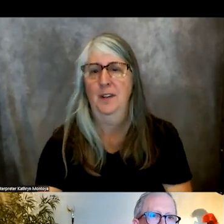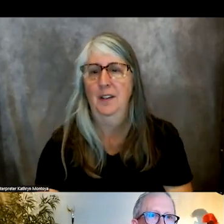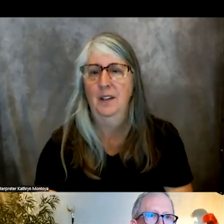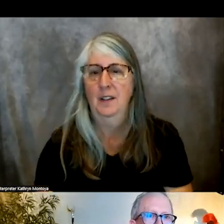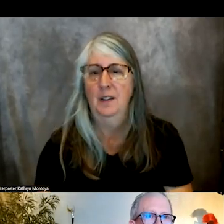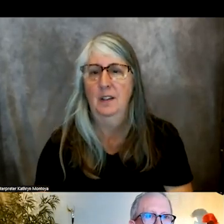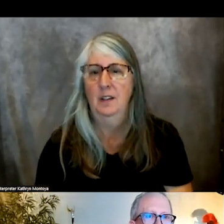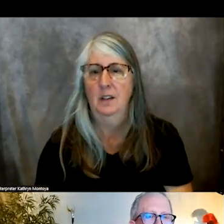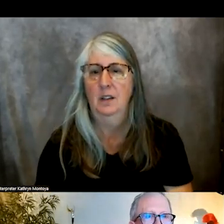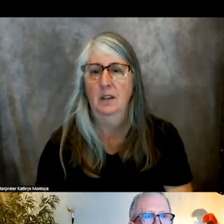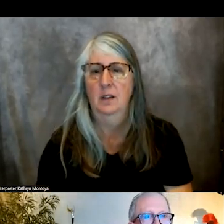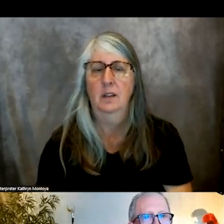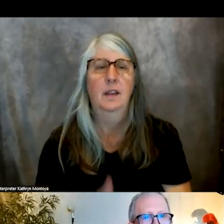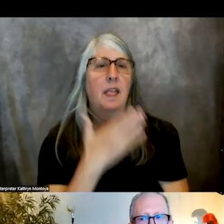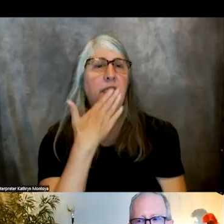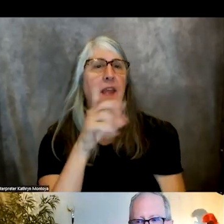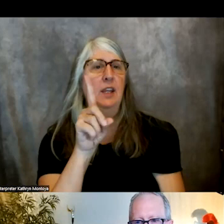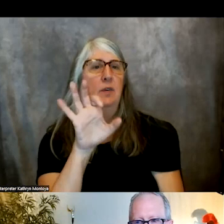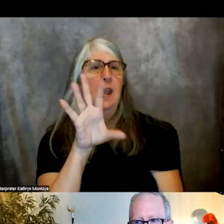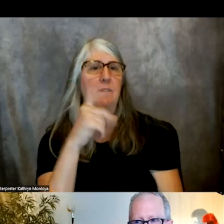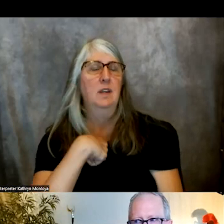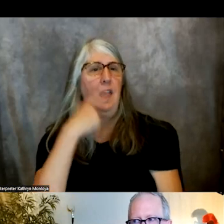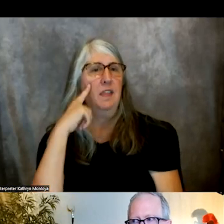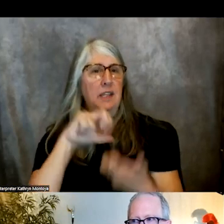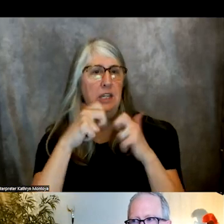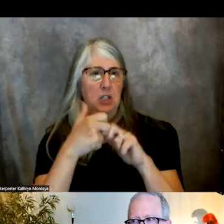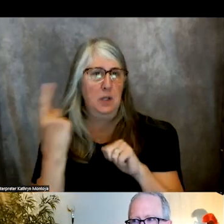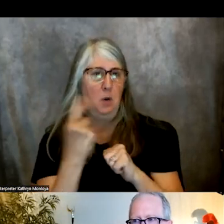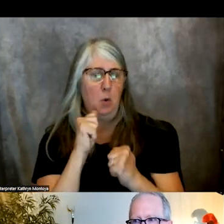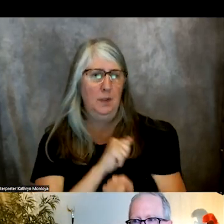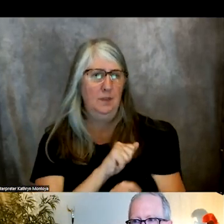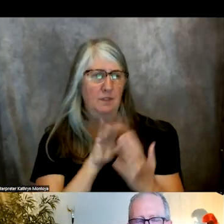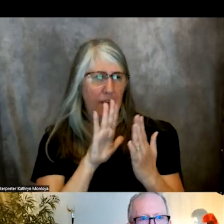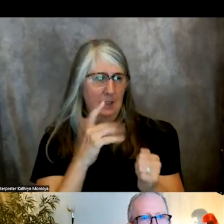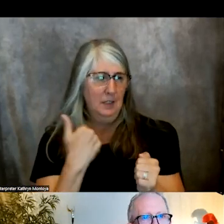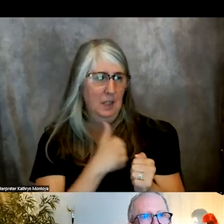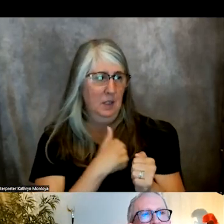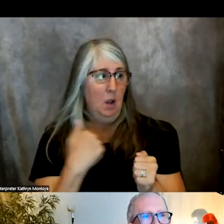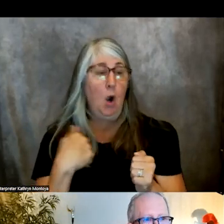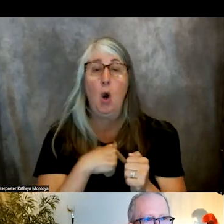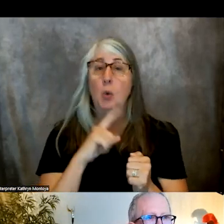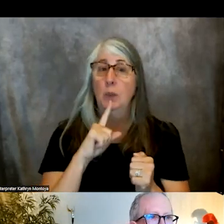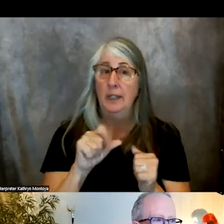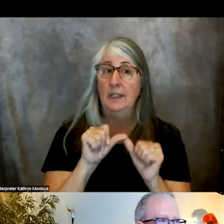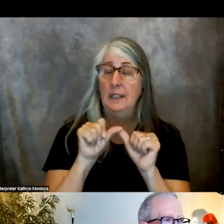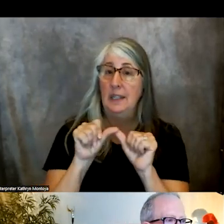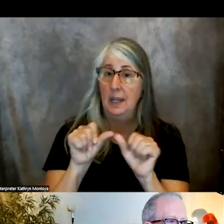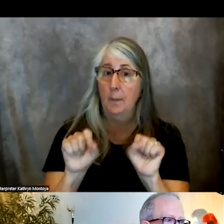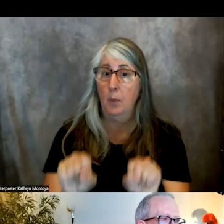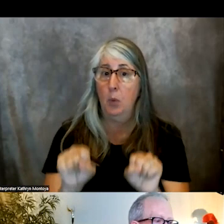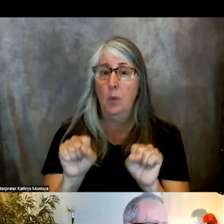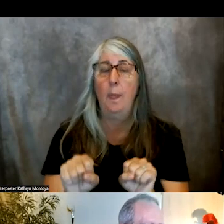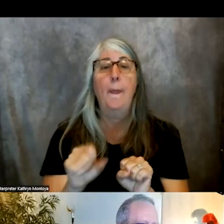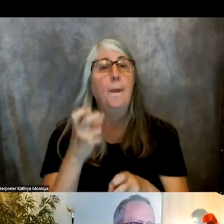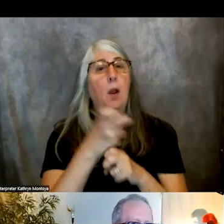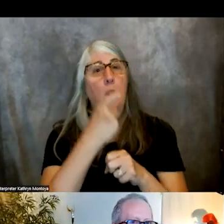David. I think that the issue that always faces us, are these sustainable? And it's hard to think